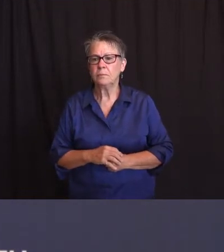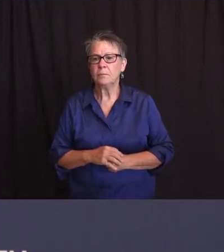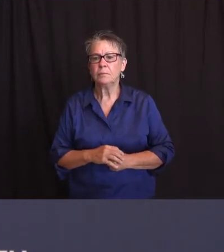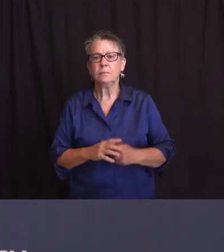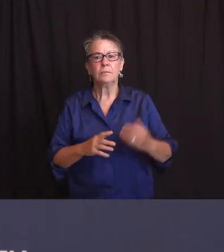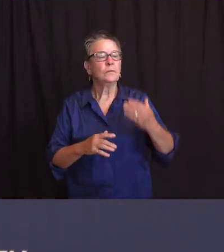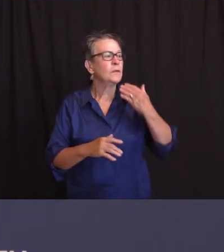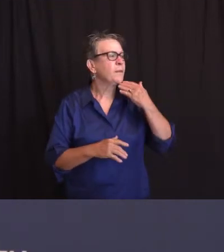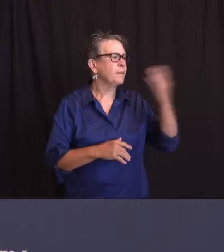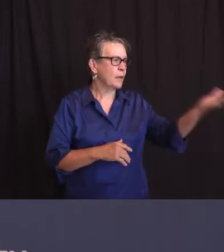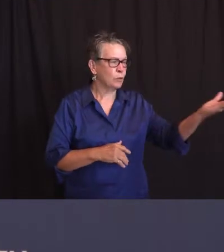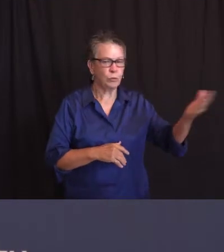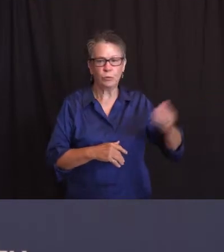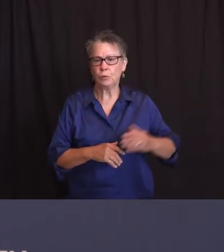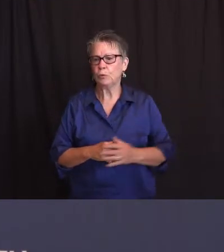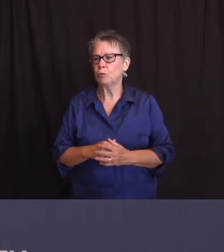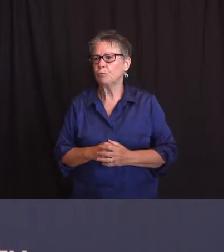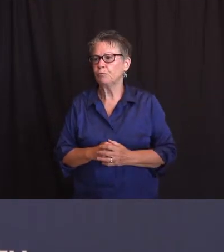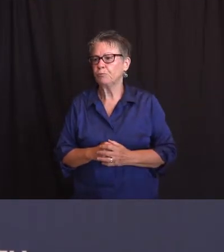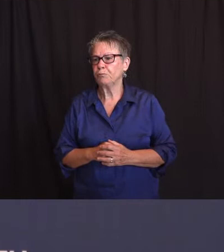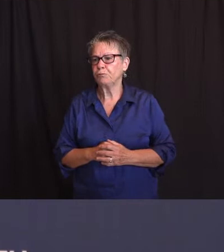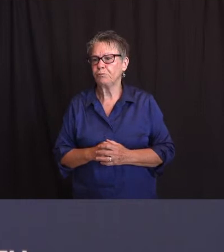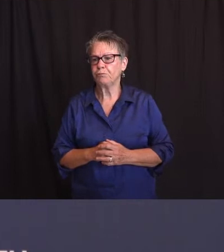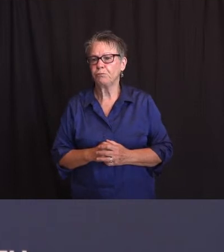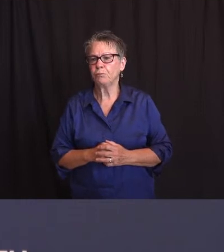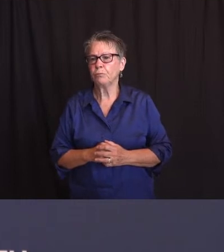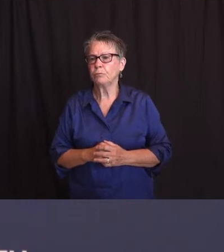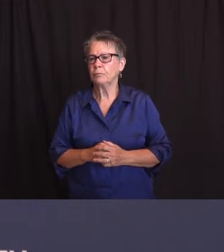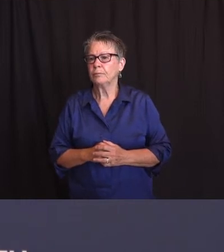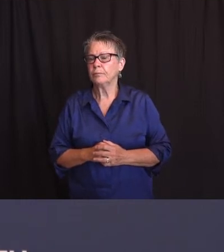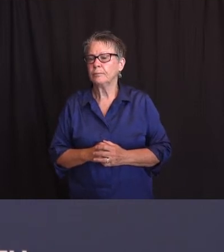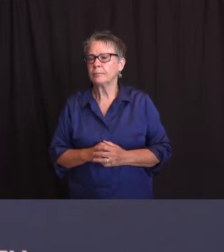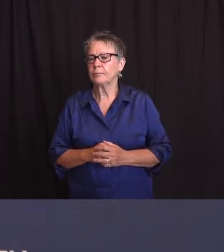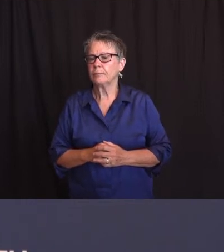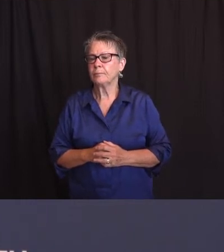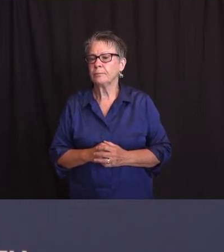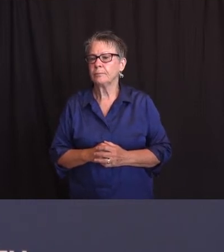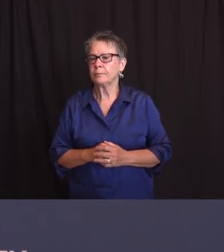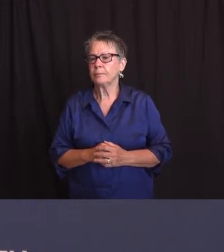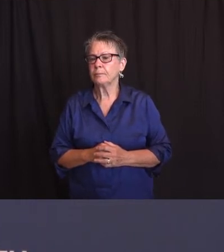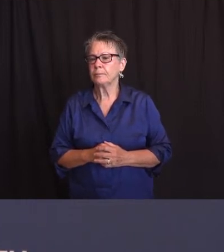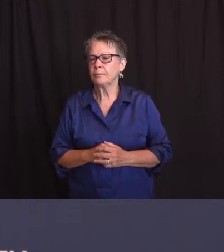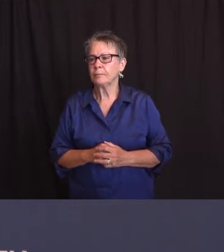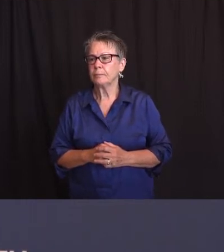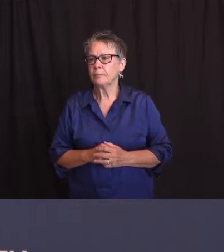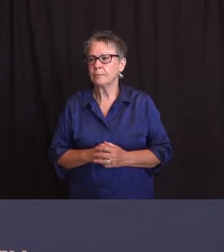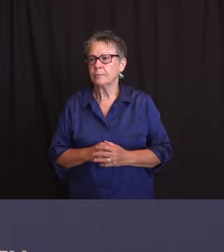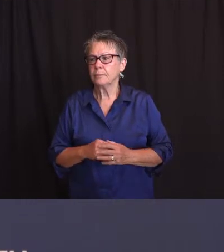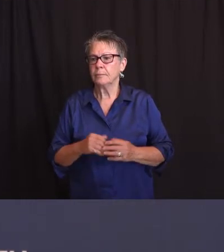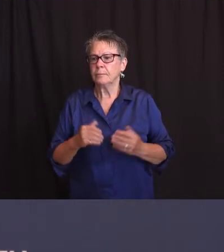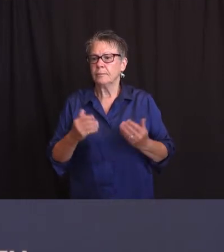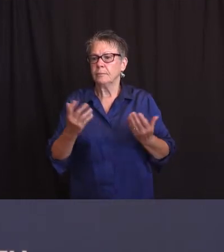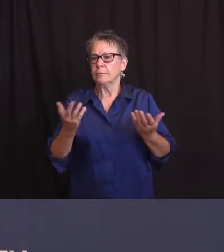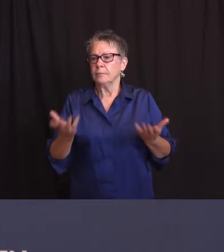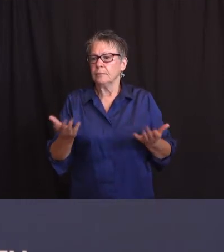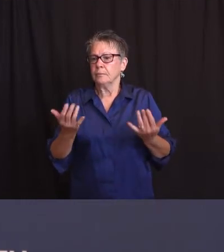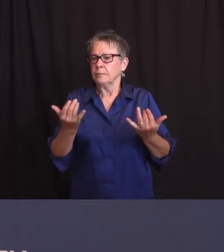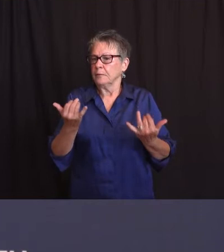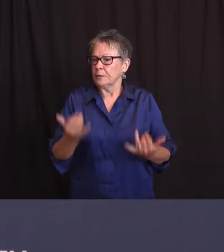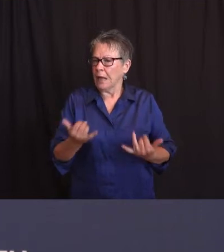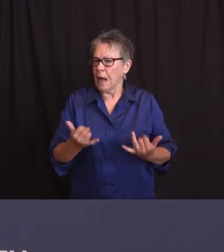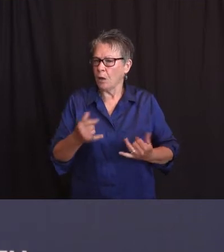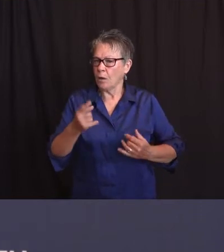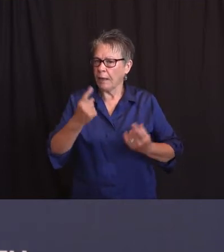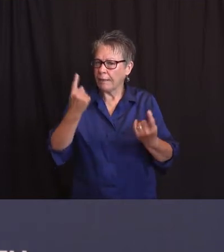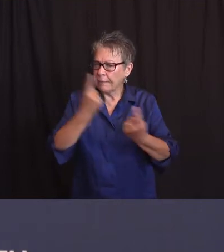You heard Ed say this, so if you've got, you know, folks where there should be a real blinking yellow light to think about testing and or